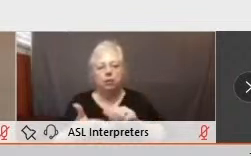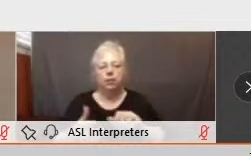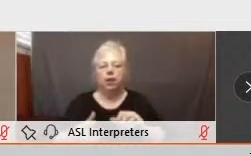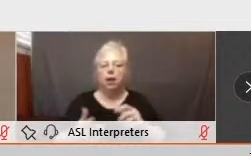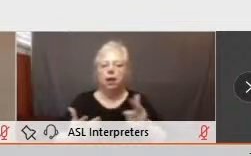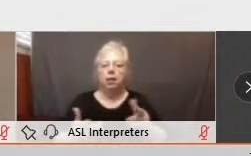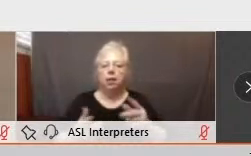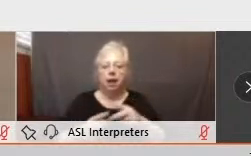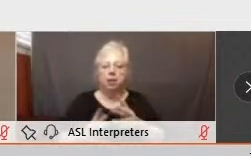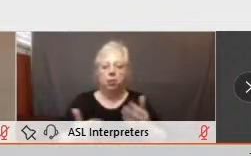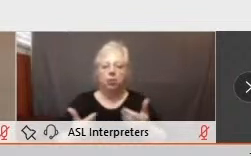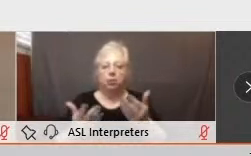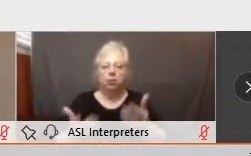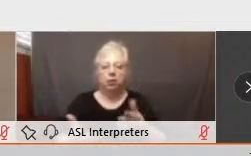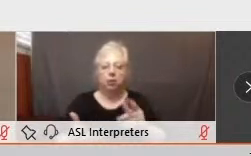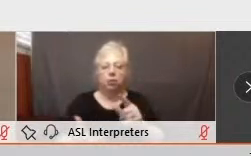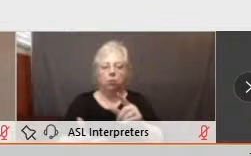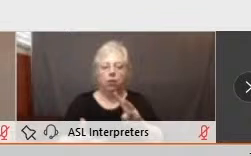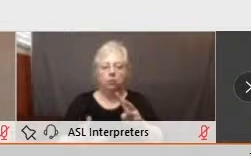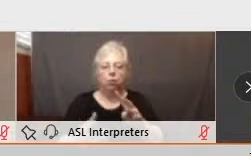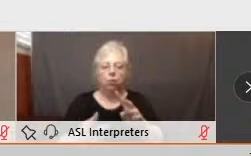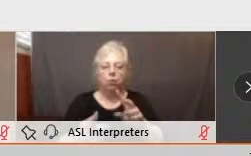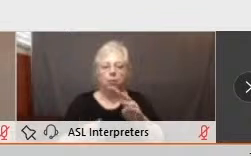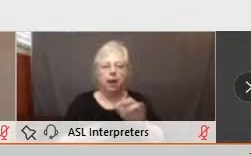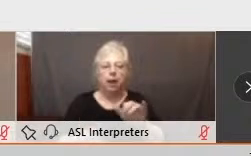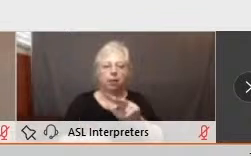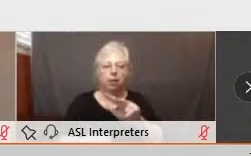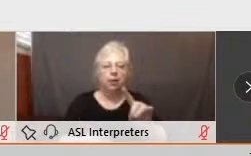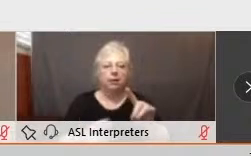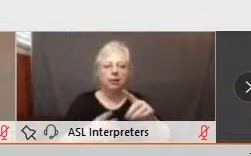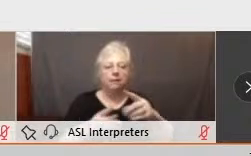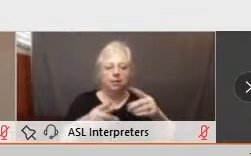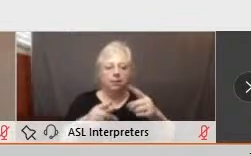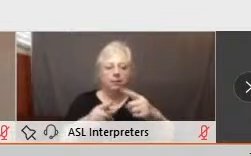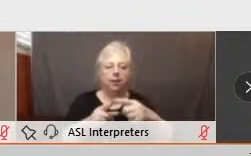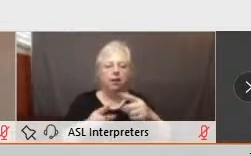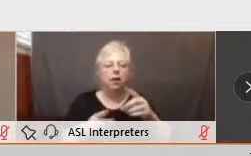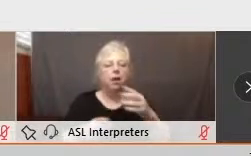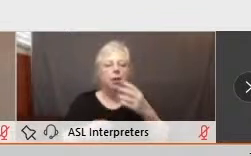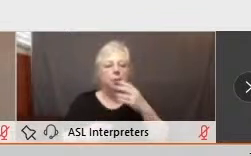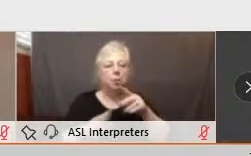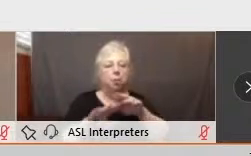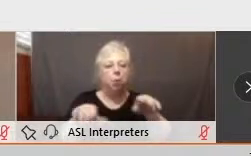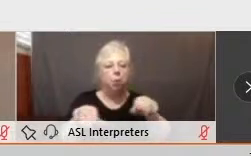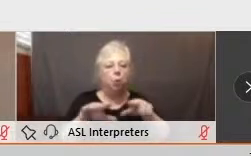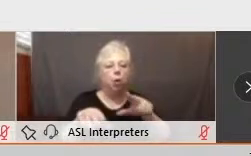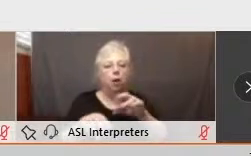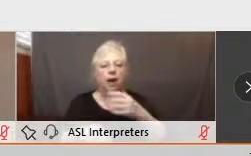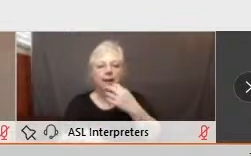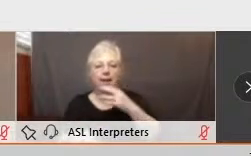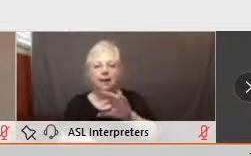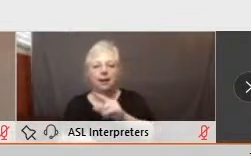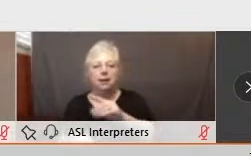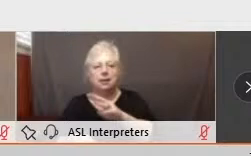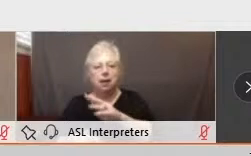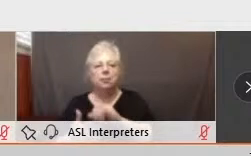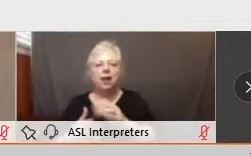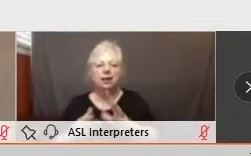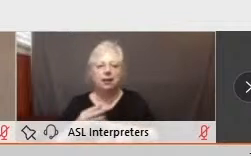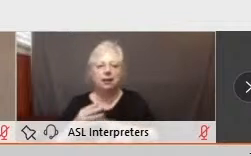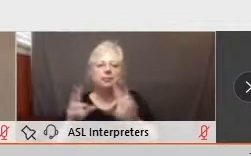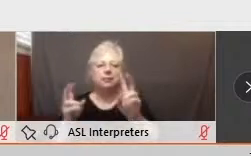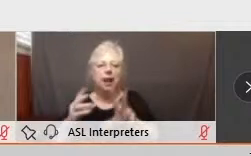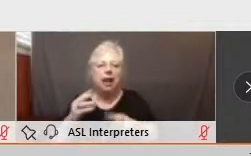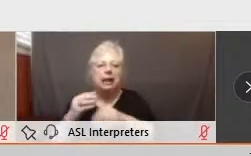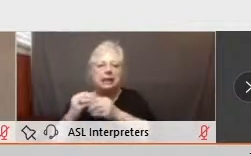by 37.5 foot pool and hot tub, which is an accessory structure in the